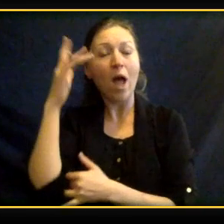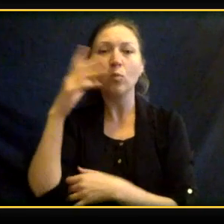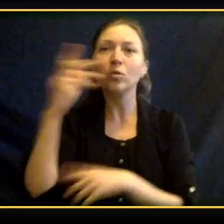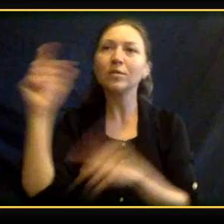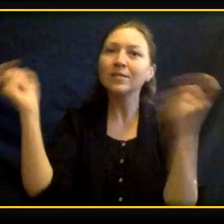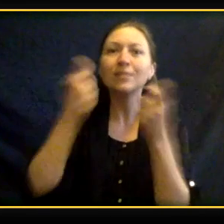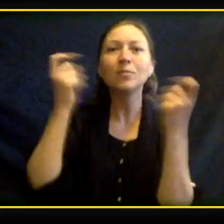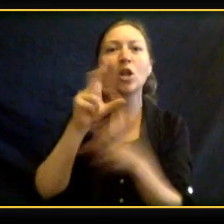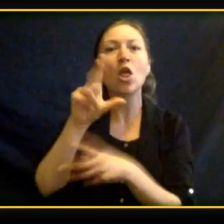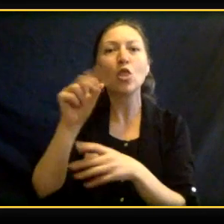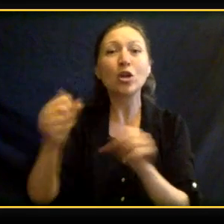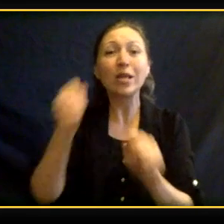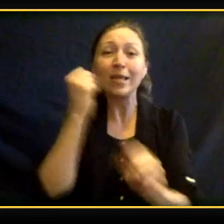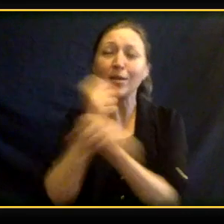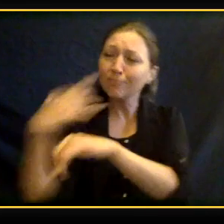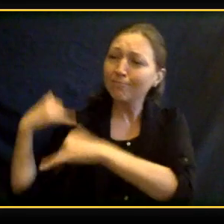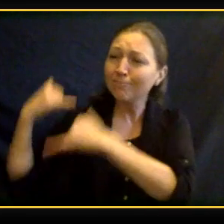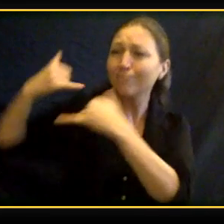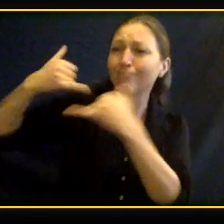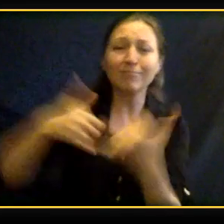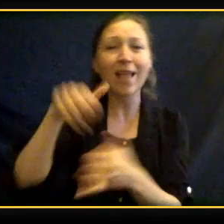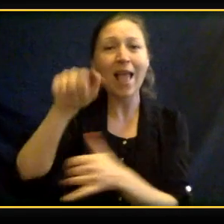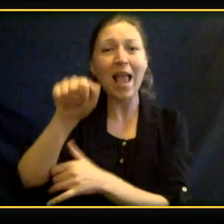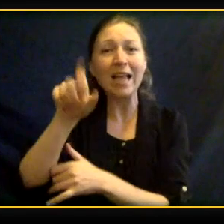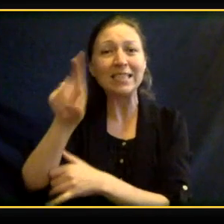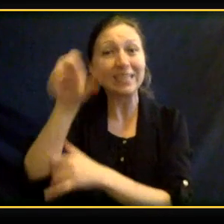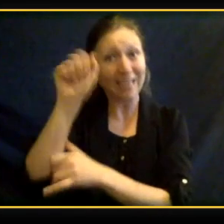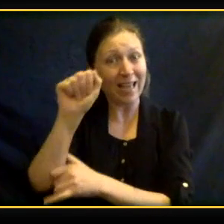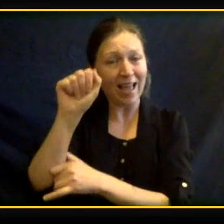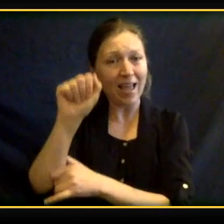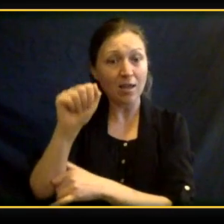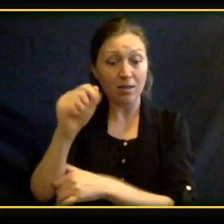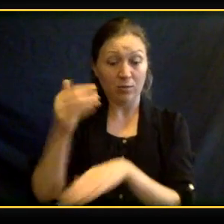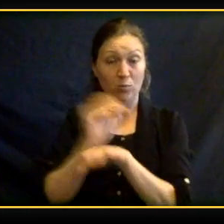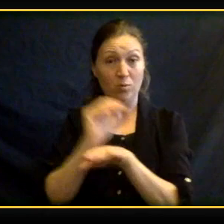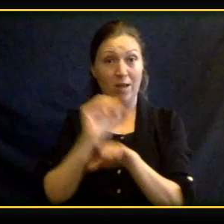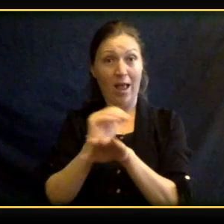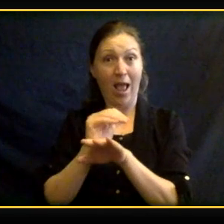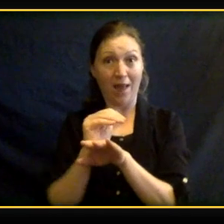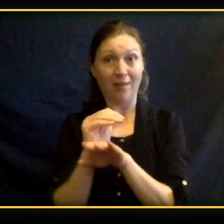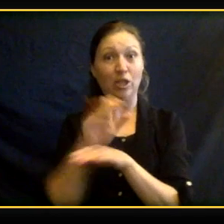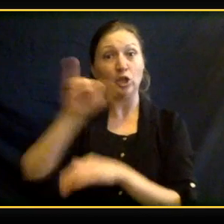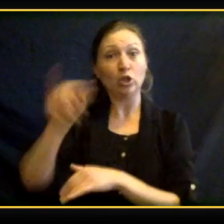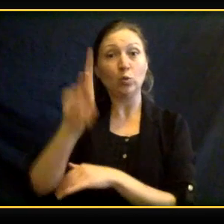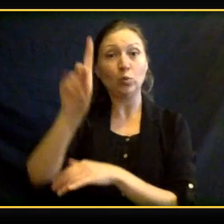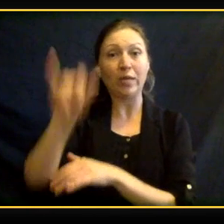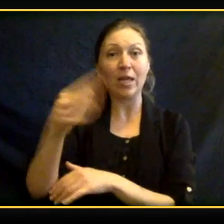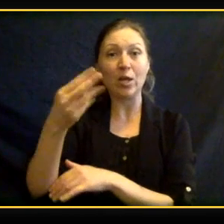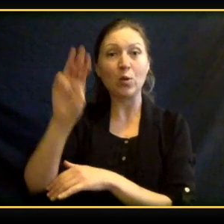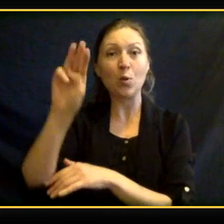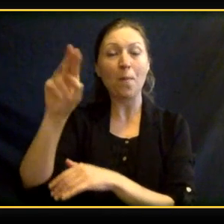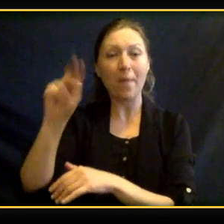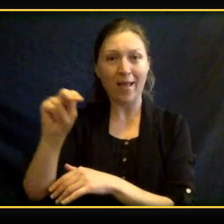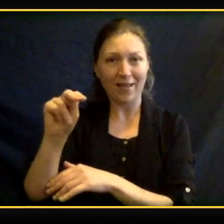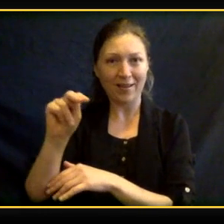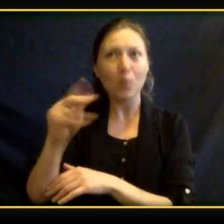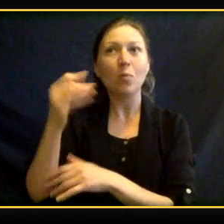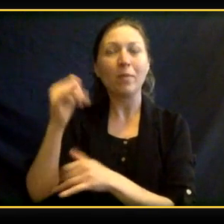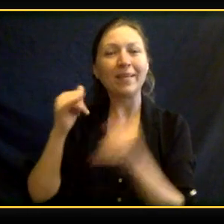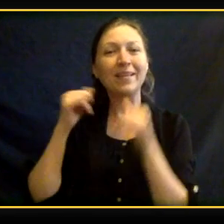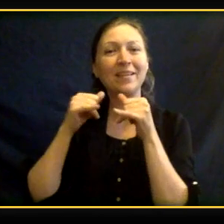Act. Tonight, Judy Heumann is being honored with the Max J. Starkloff Lifetime Achievement